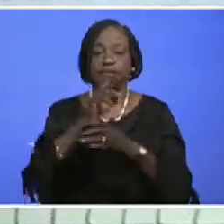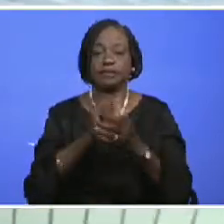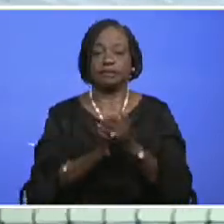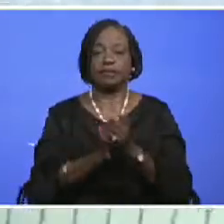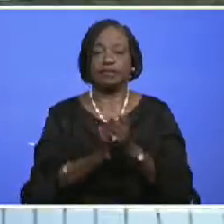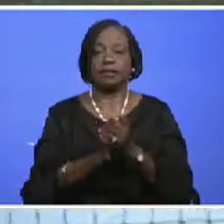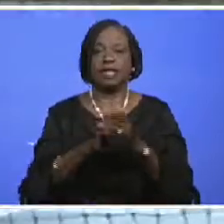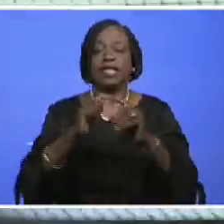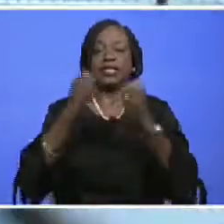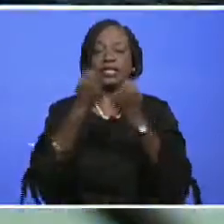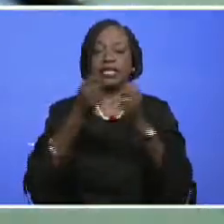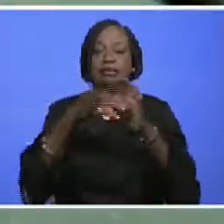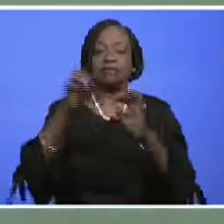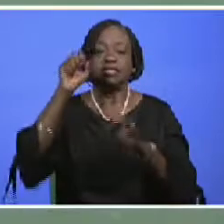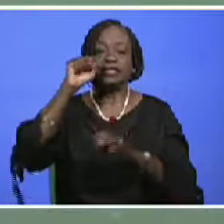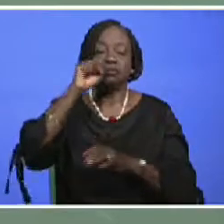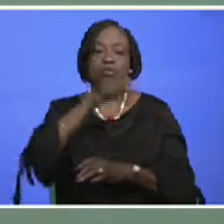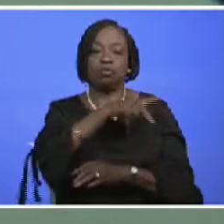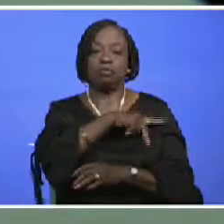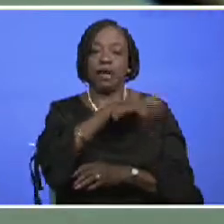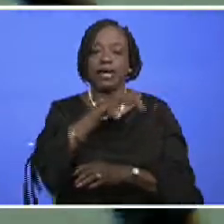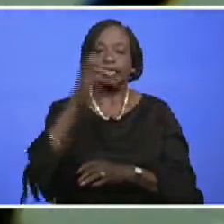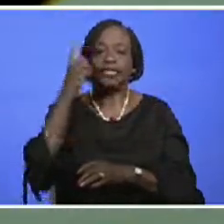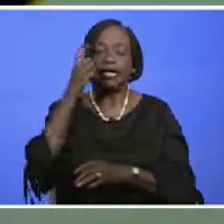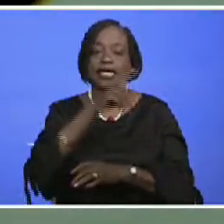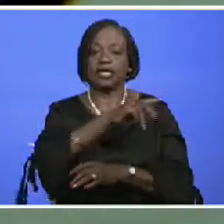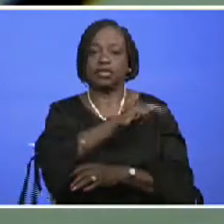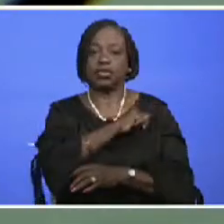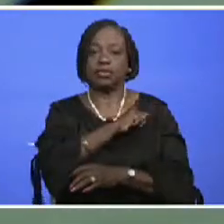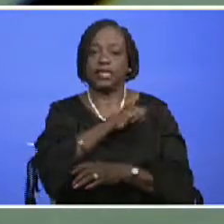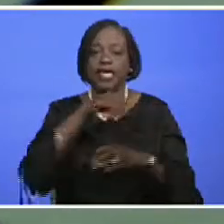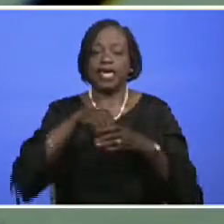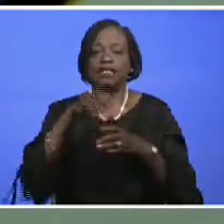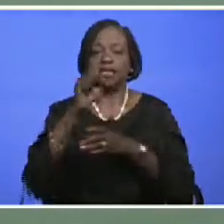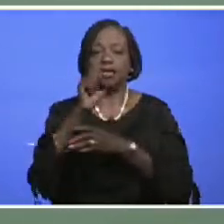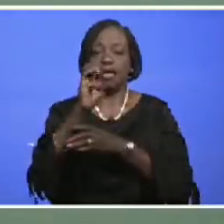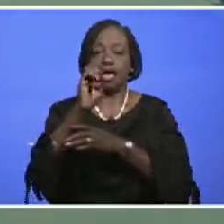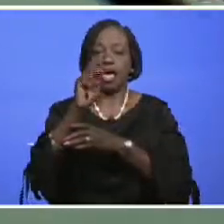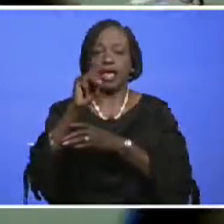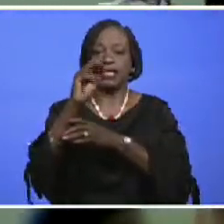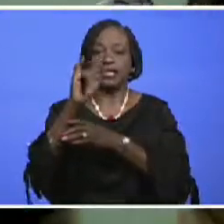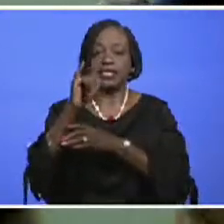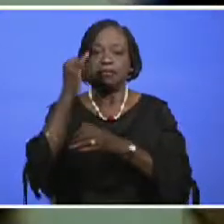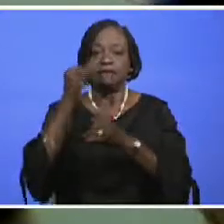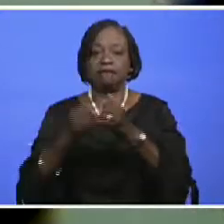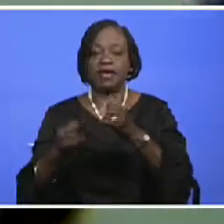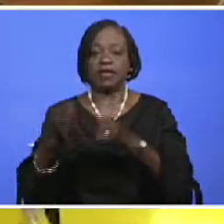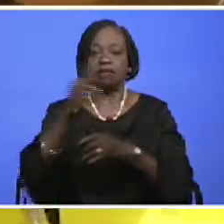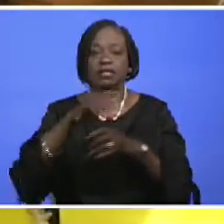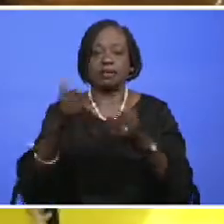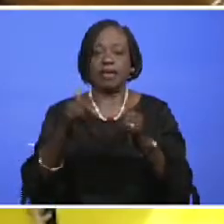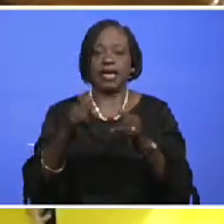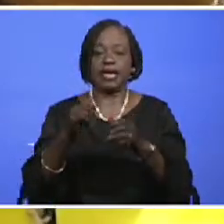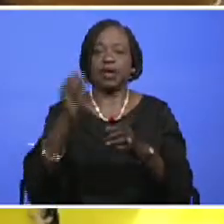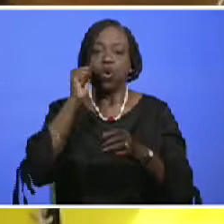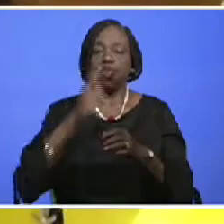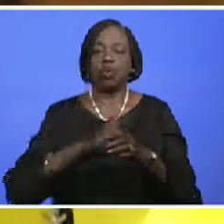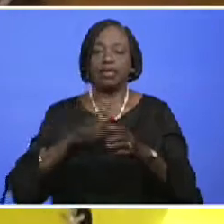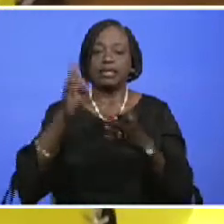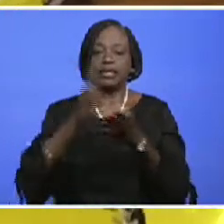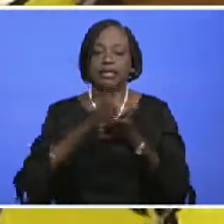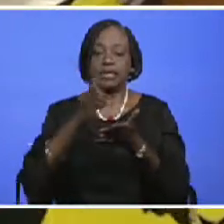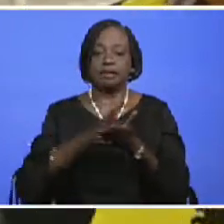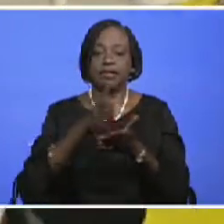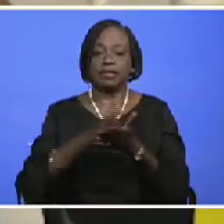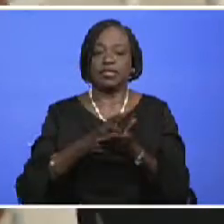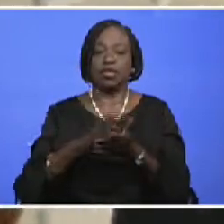The team of Simone Pratt and Daniel Thompson are into the semifinal round of play in women's doubles. We were up 4-1